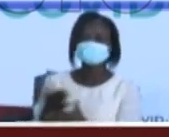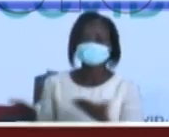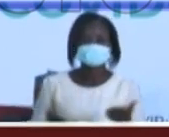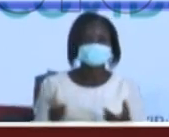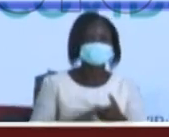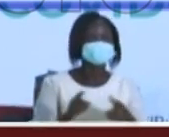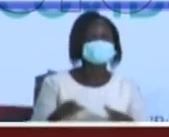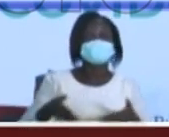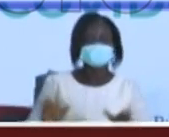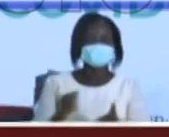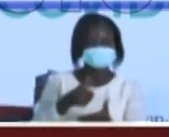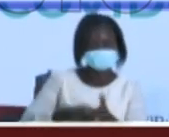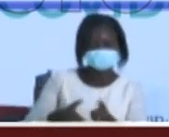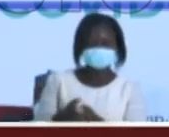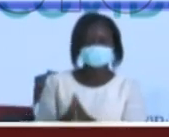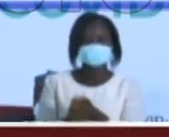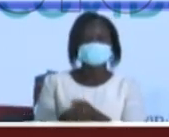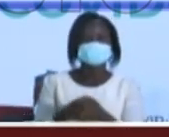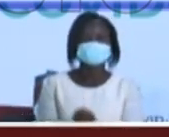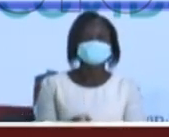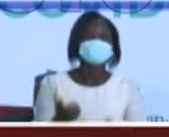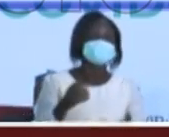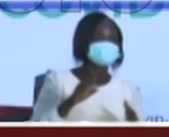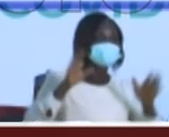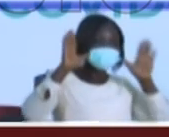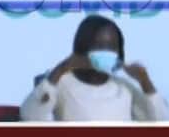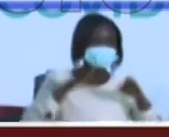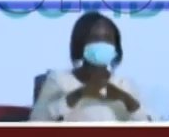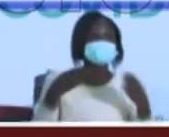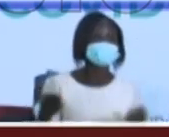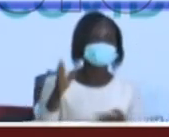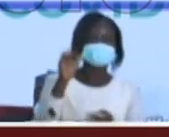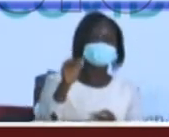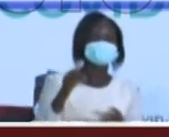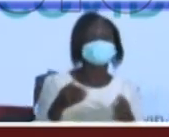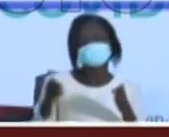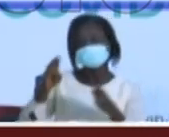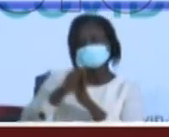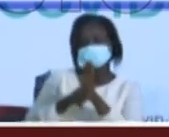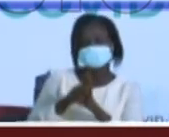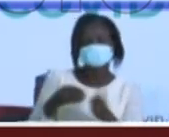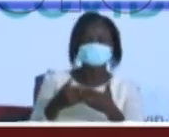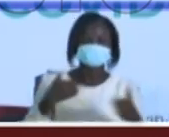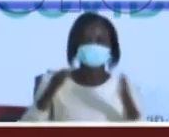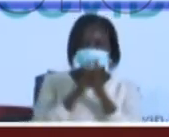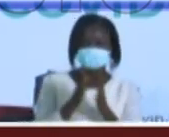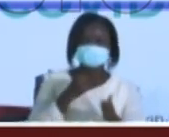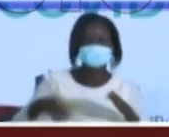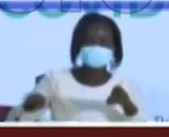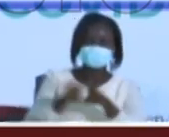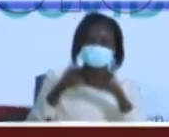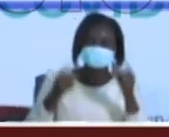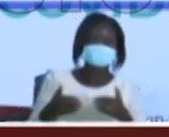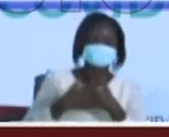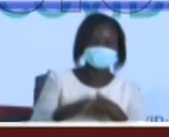disinfection. Mosques may open 15 minutes before Adhan and close 10 minutes after prayer for Fajr, Zuhur,